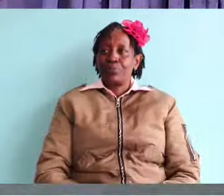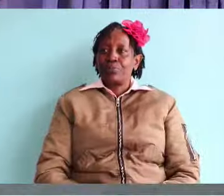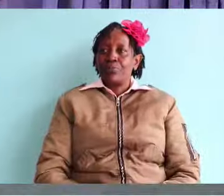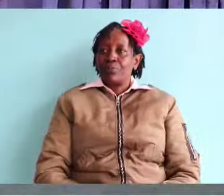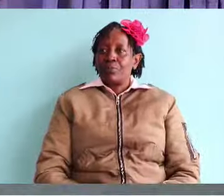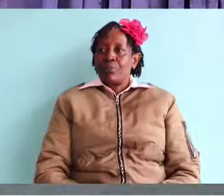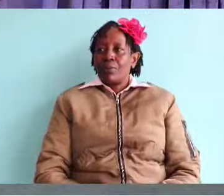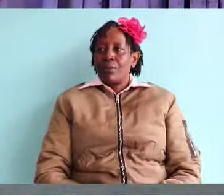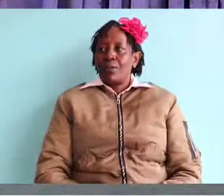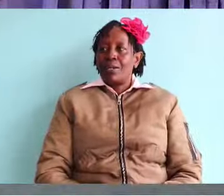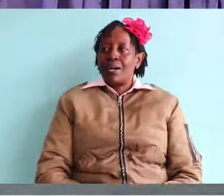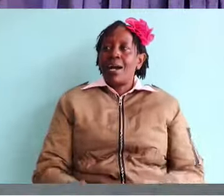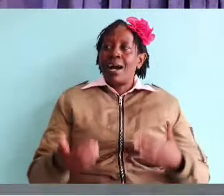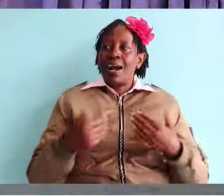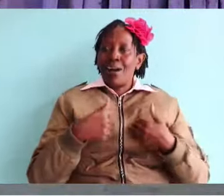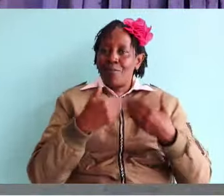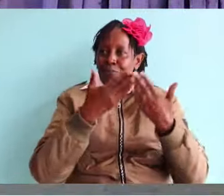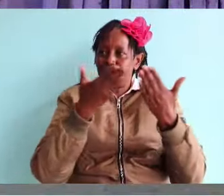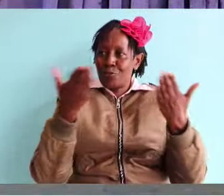Have you